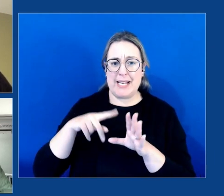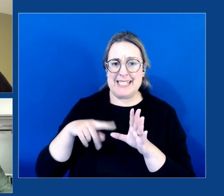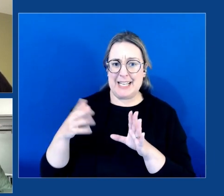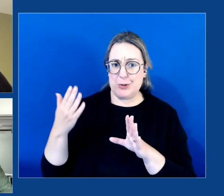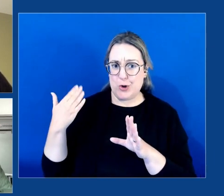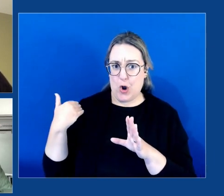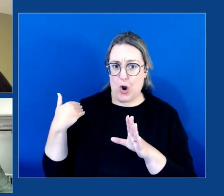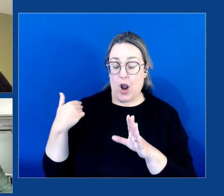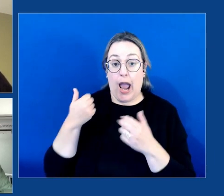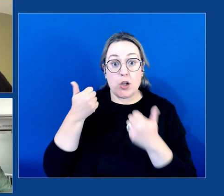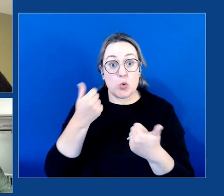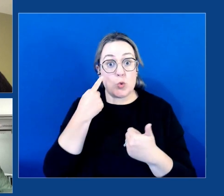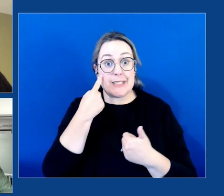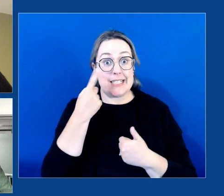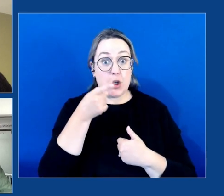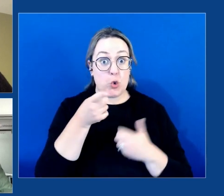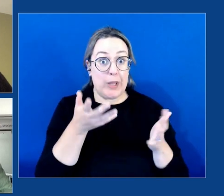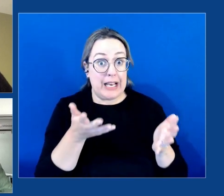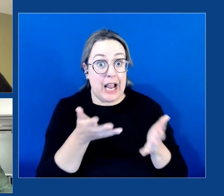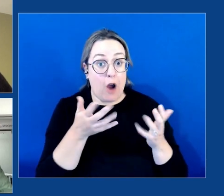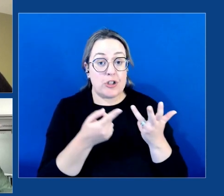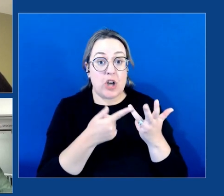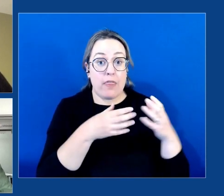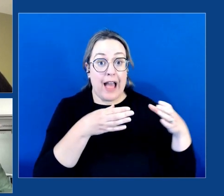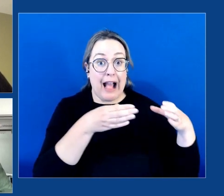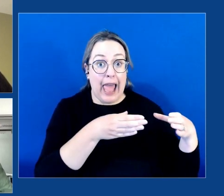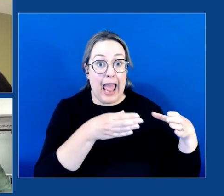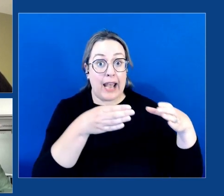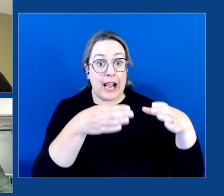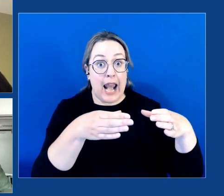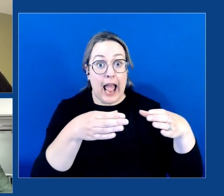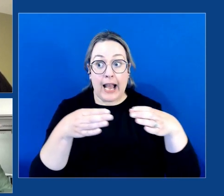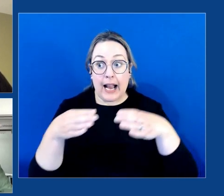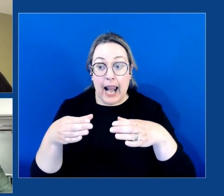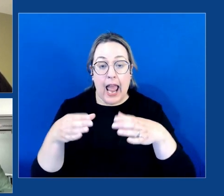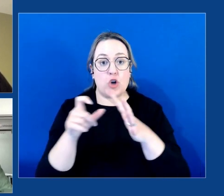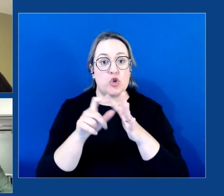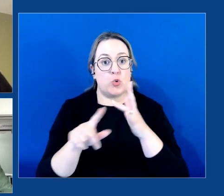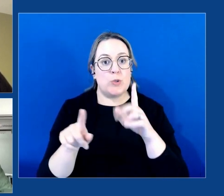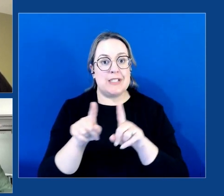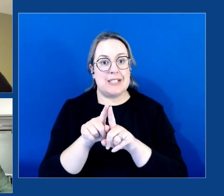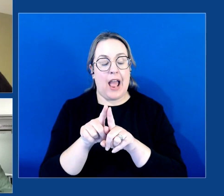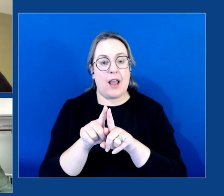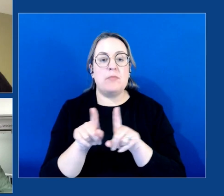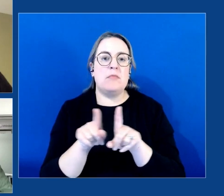clans to do what you've been doing and what your late cousin brother,